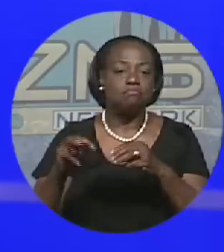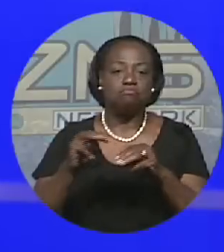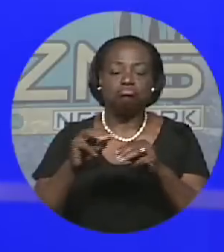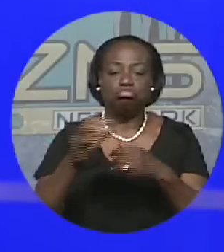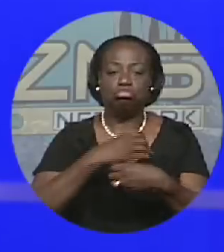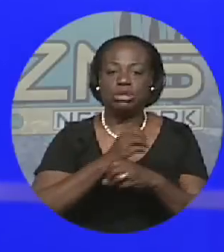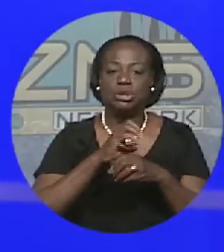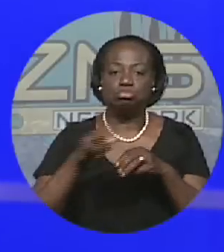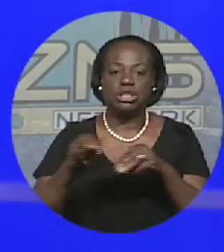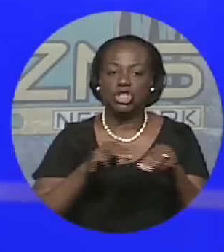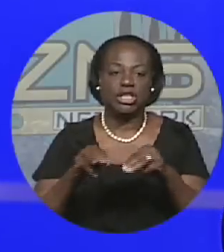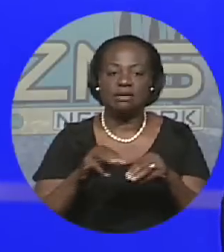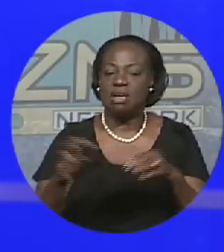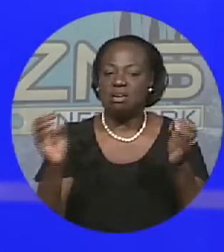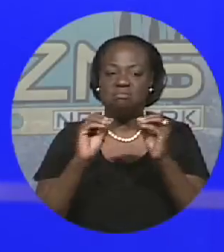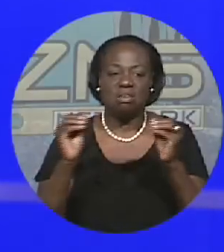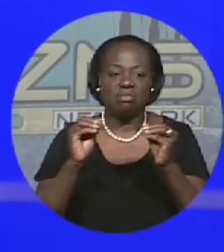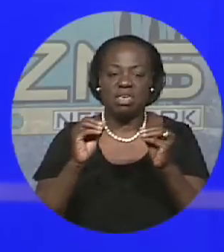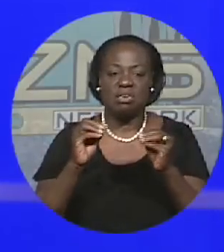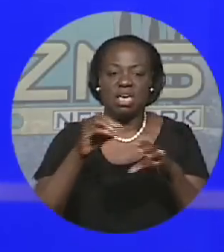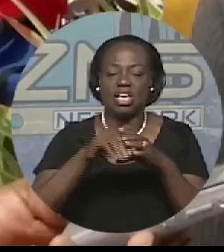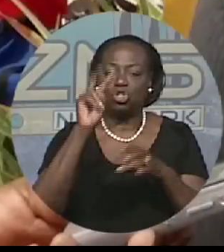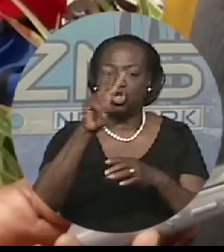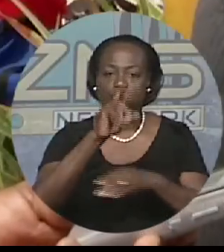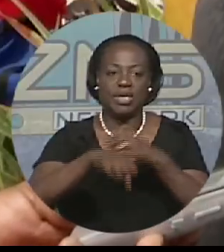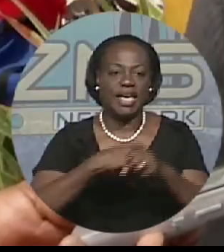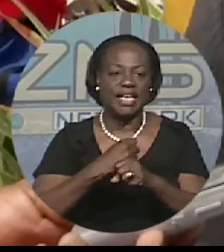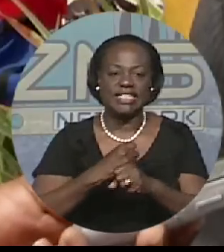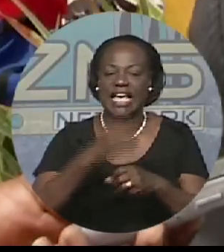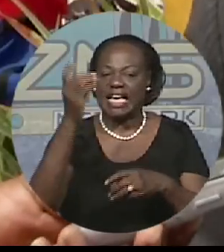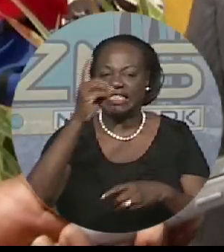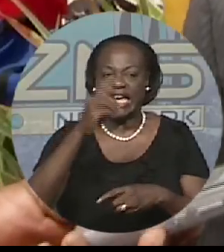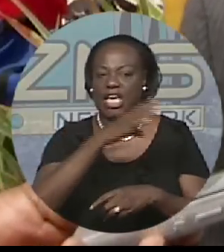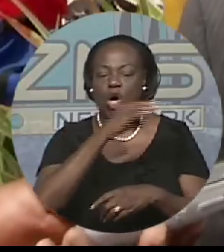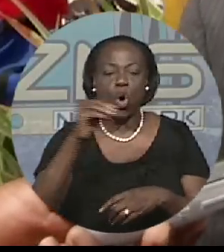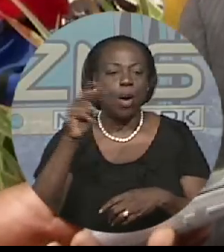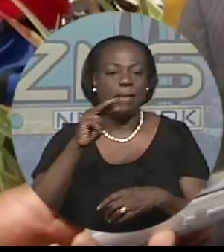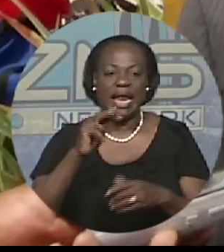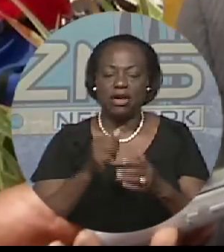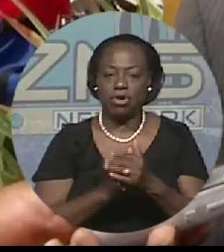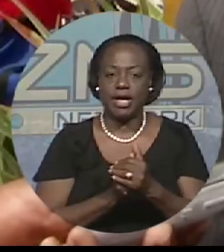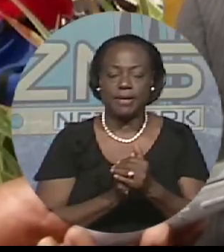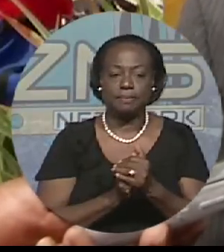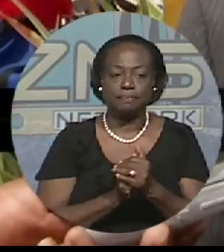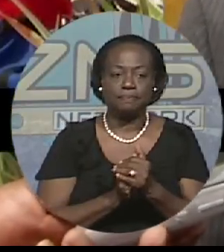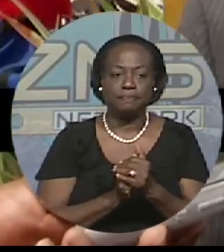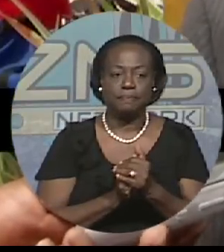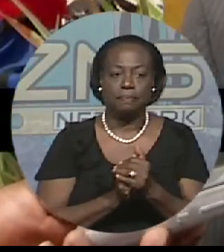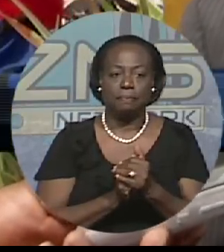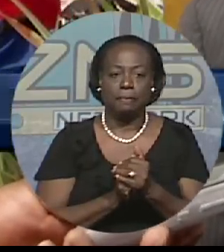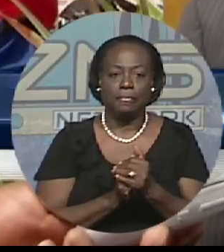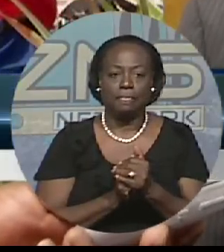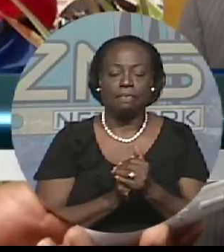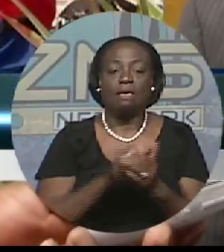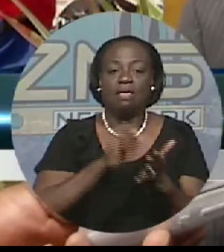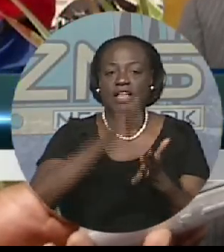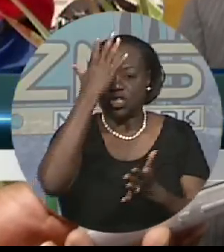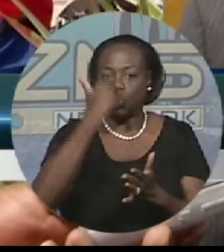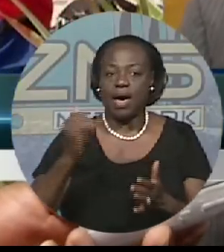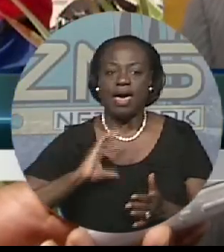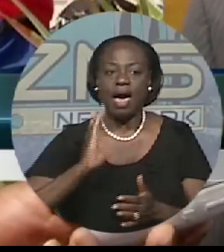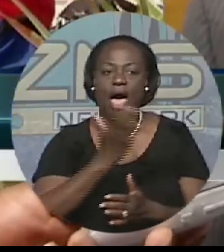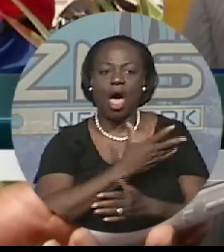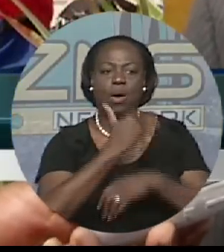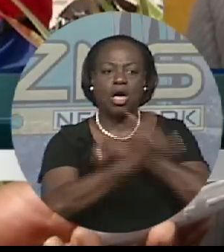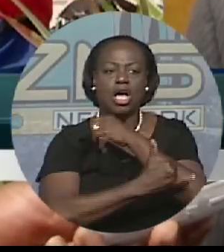malaria reported here in 2 years. We have an excellent Department of Public Health, and that's why our country has been so